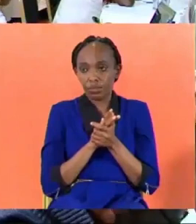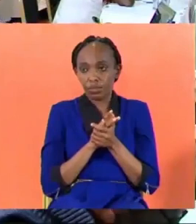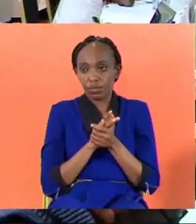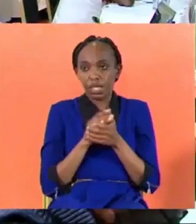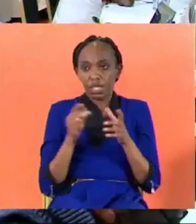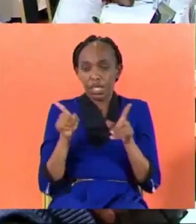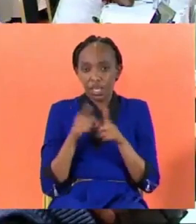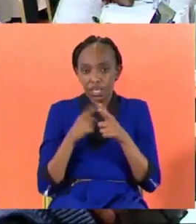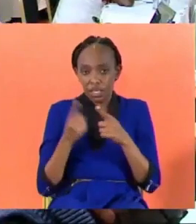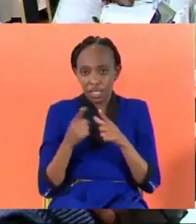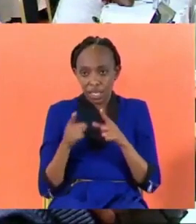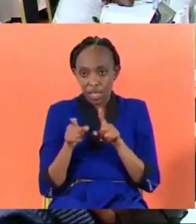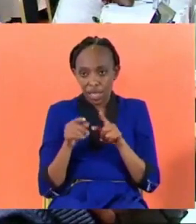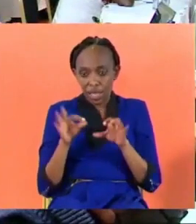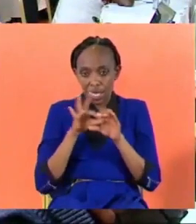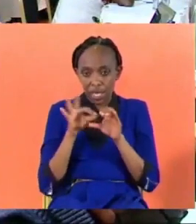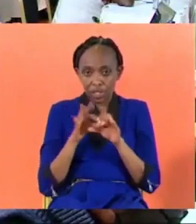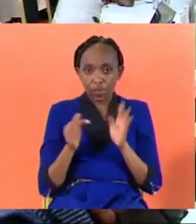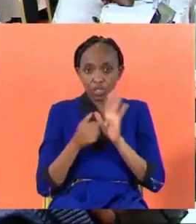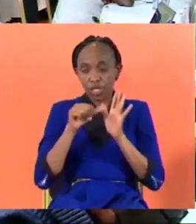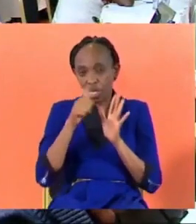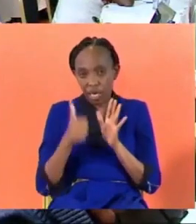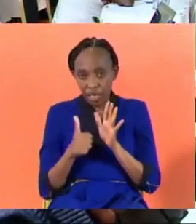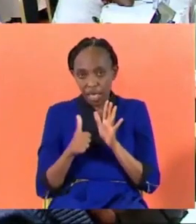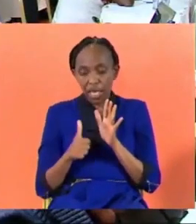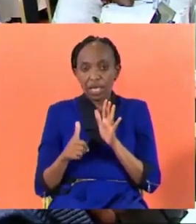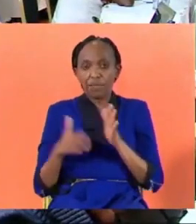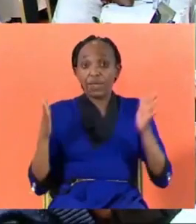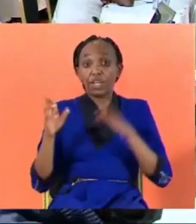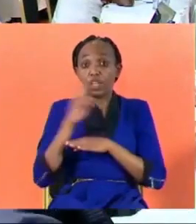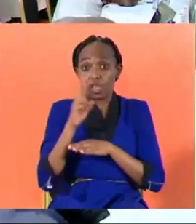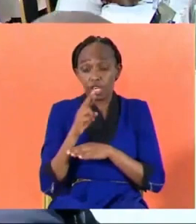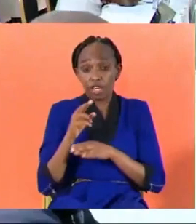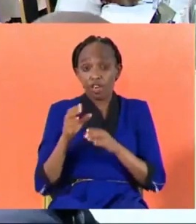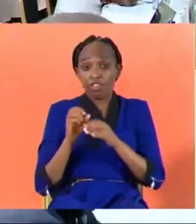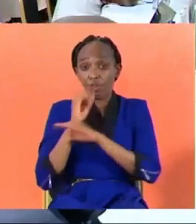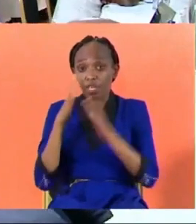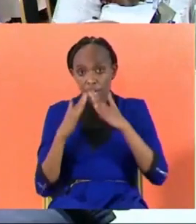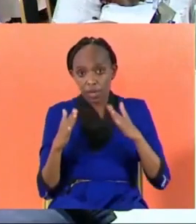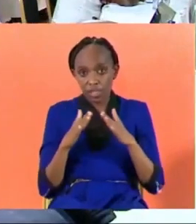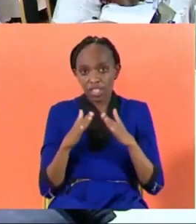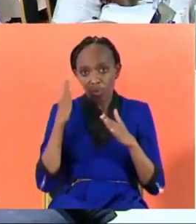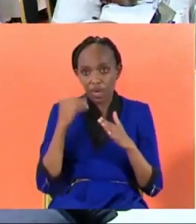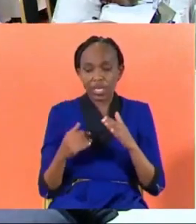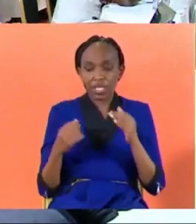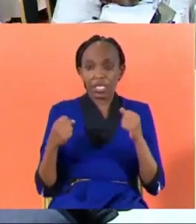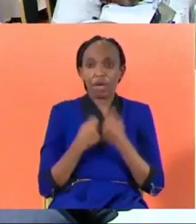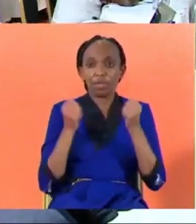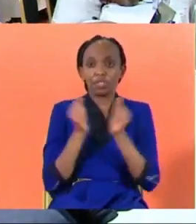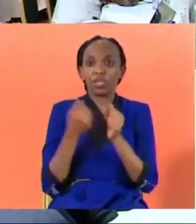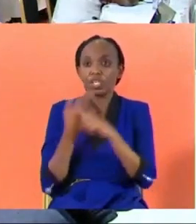And the elections was also highlighted as another major threat for media houses, because it comes with